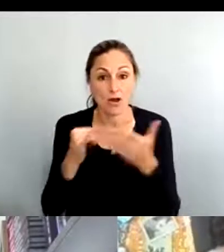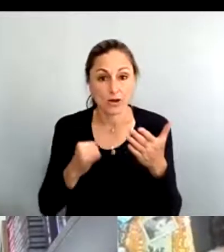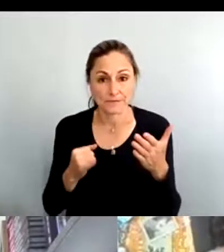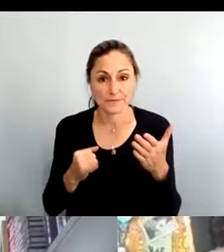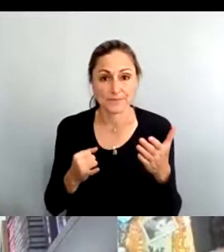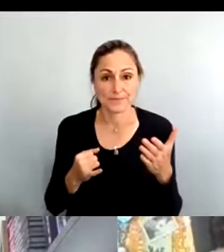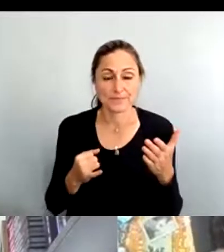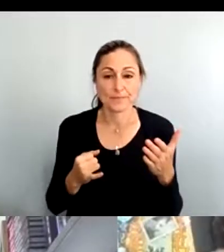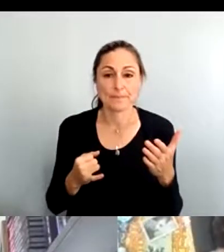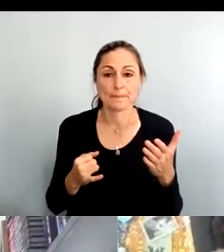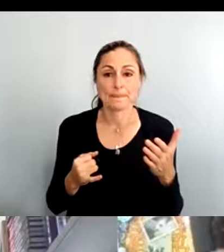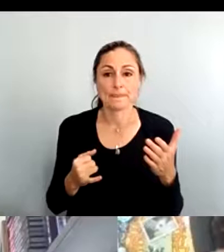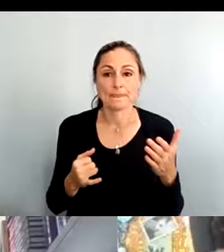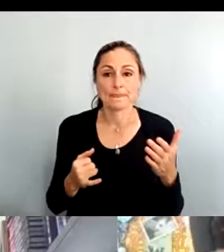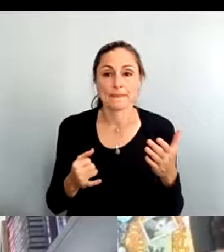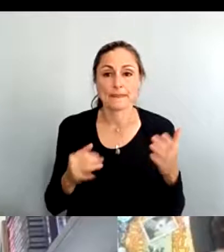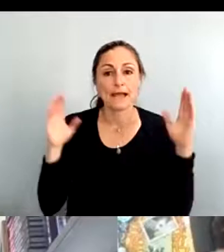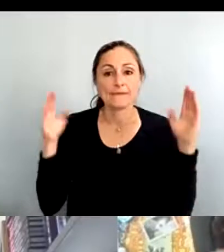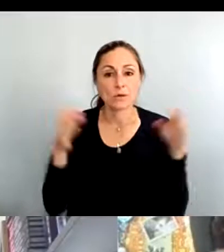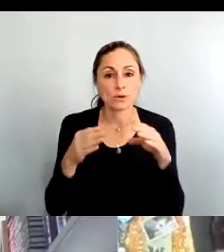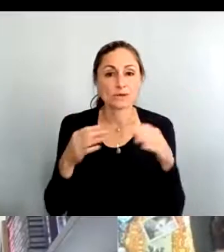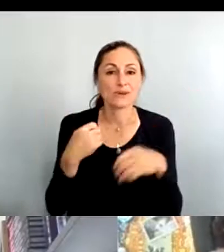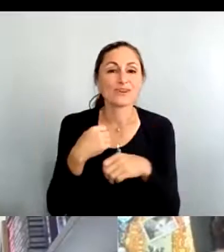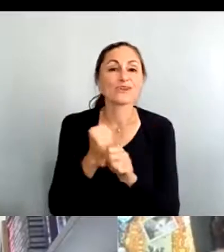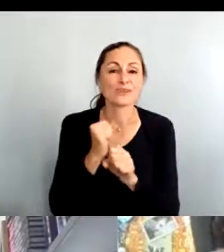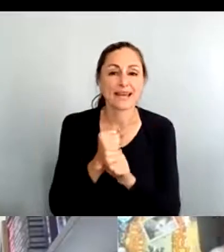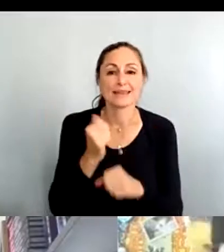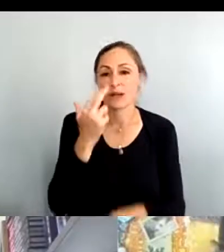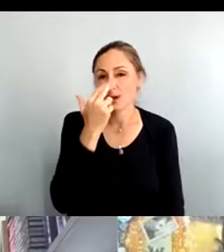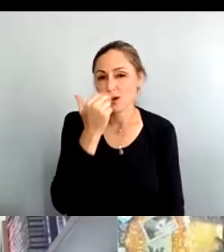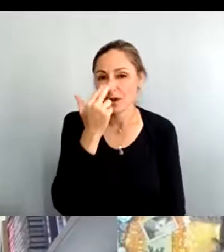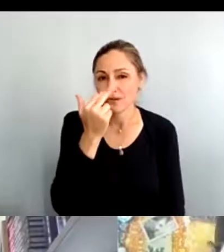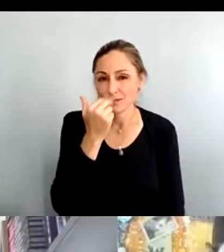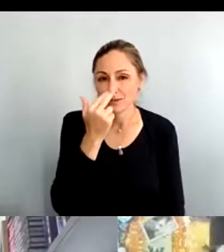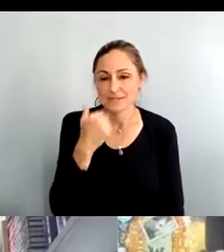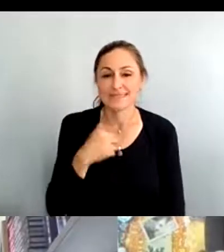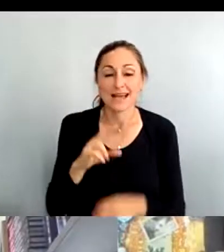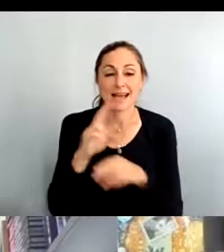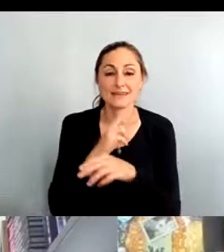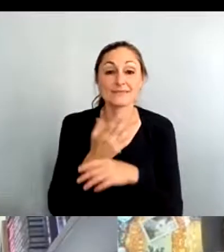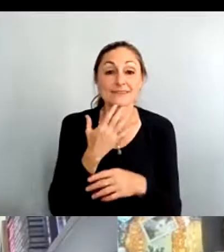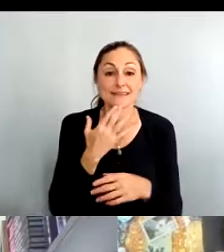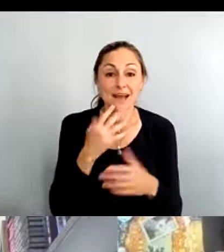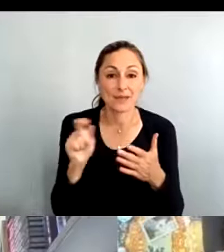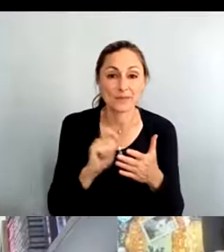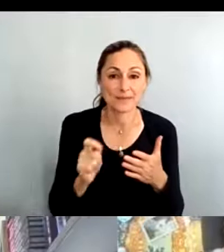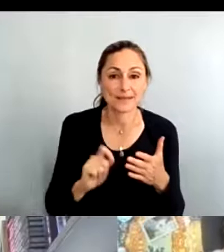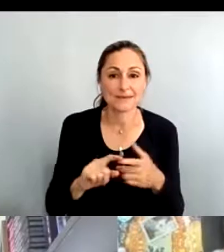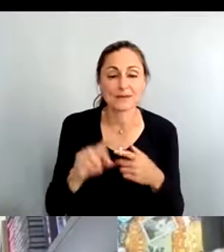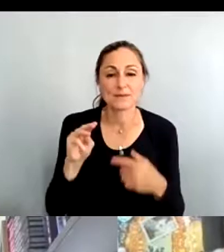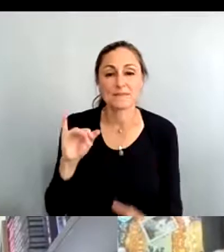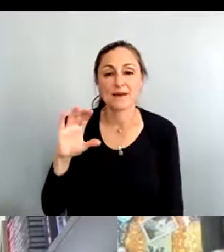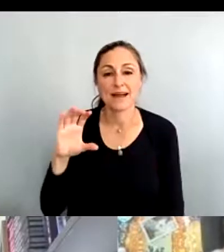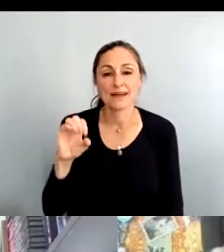I focus on creating cartoons where I use color pencil, micron pens,